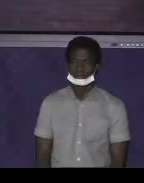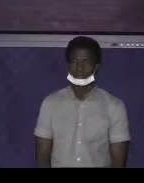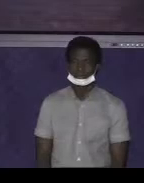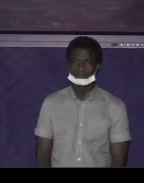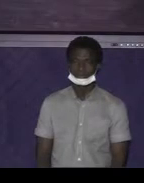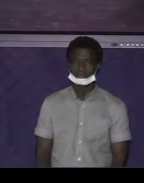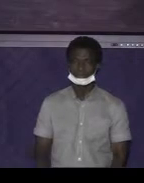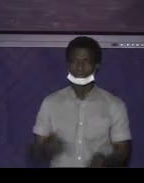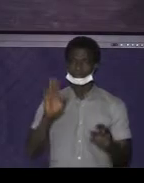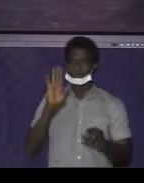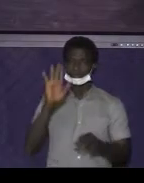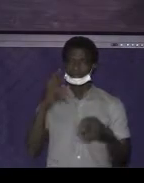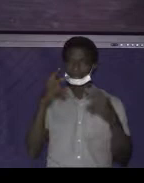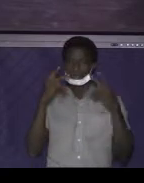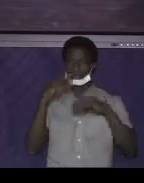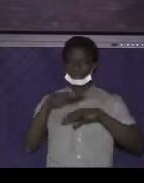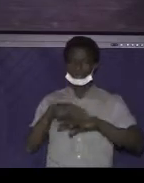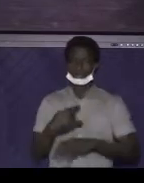Your eyes on me.